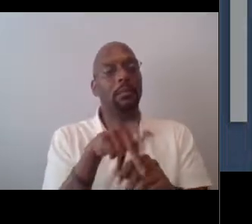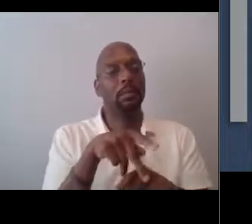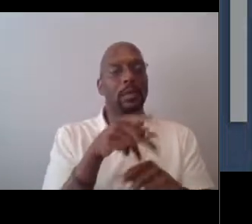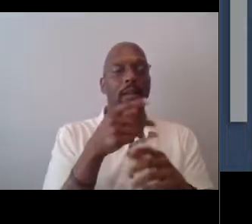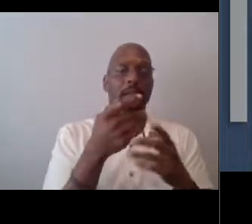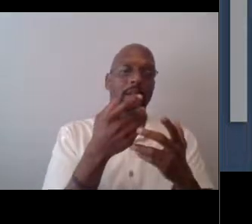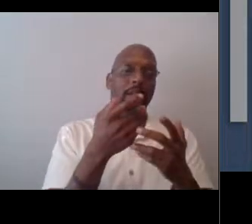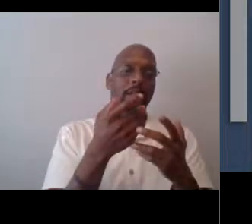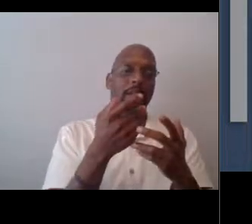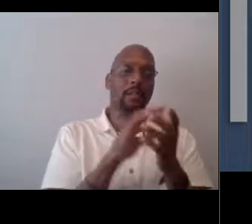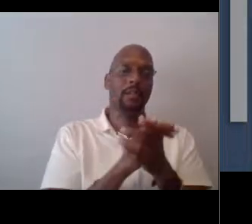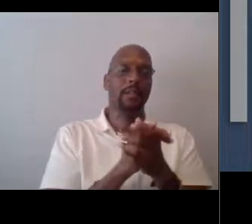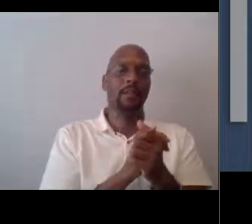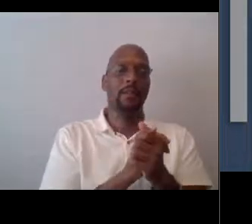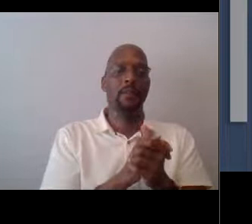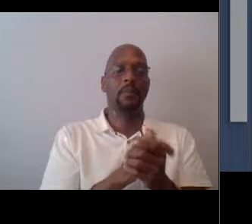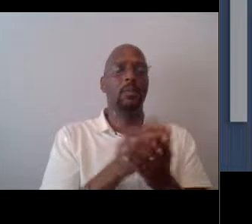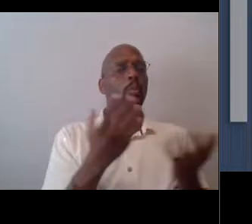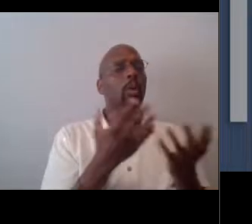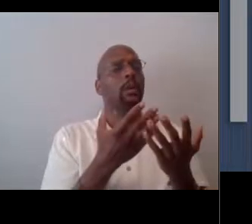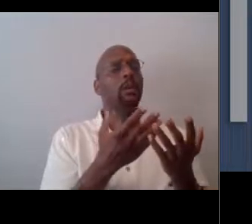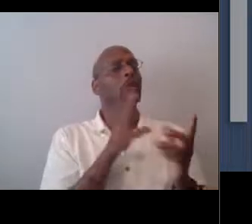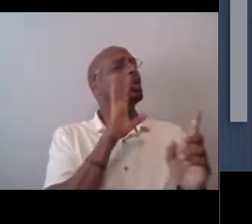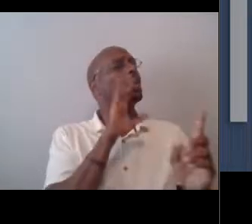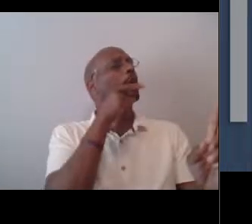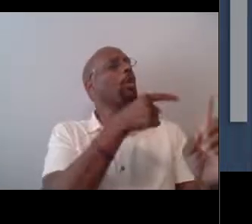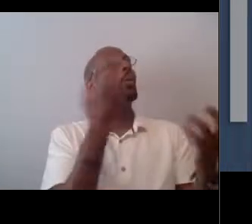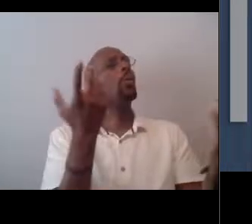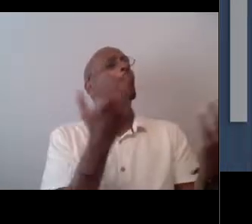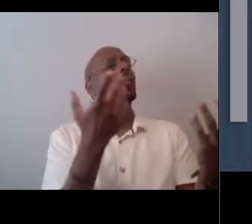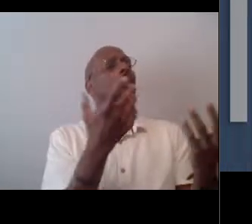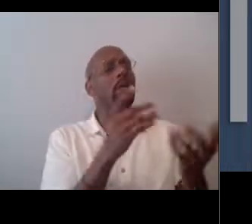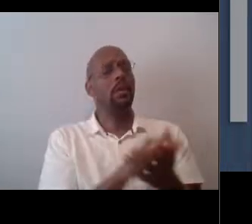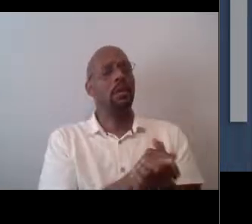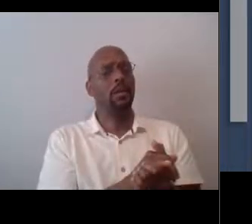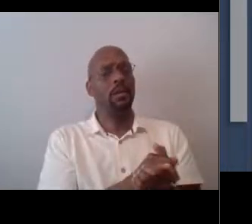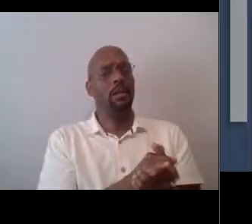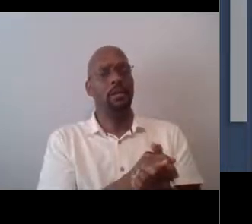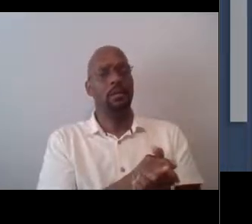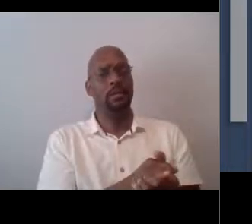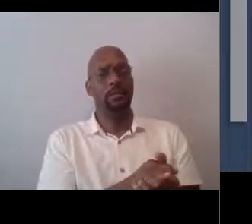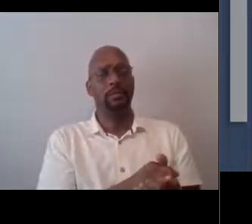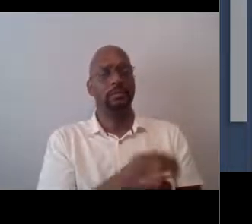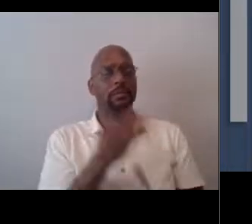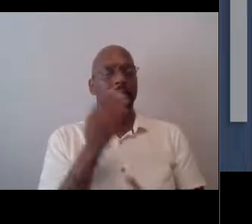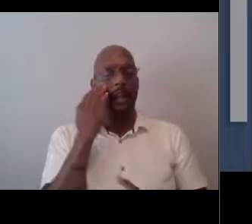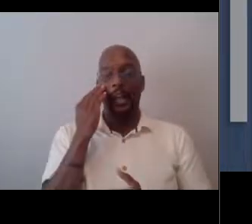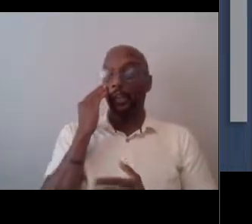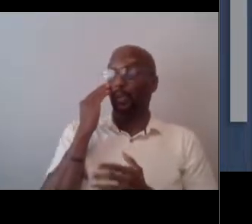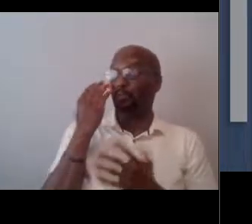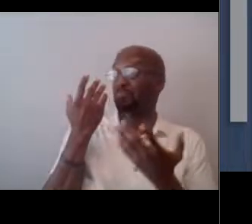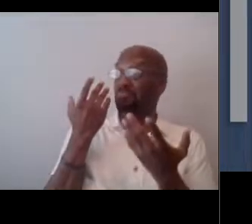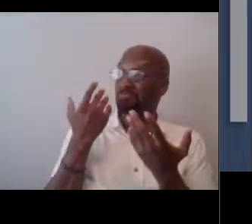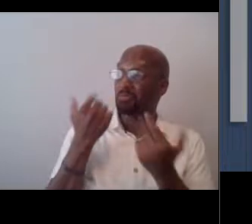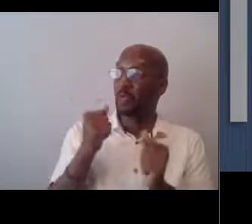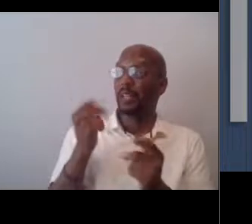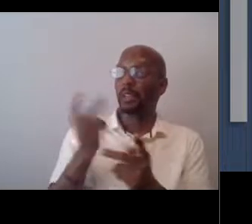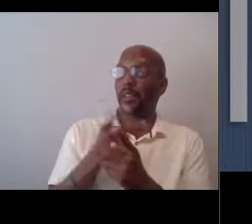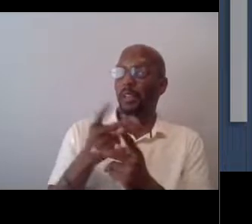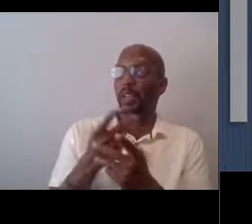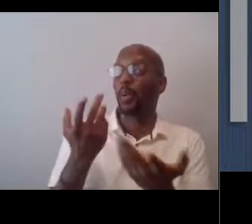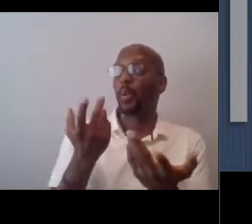like, what are you trying to accomplish? Yeah, so part of the rationale for trying to, hone in on